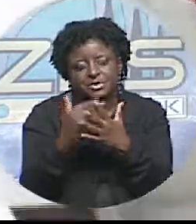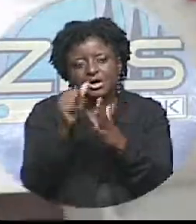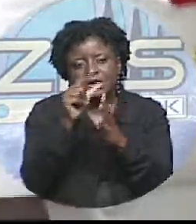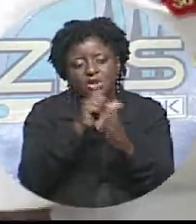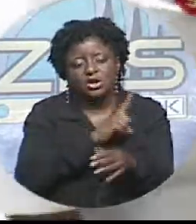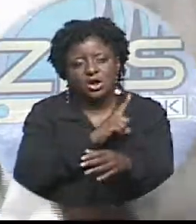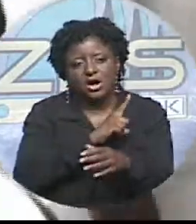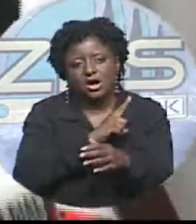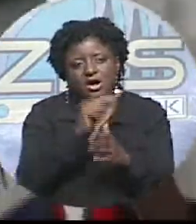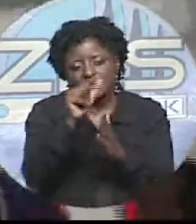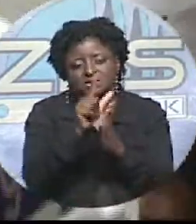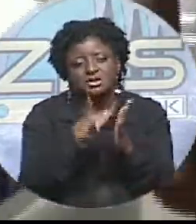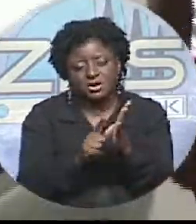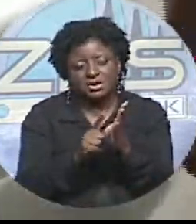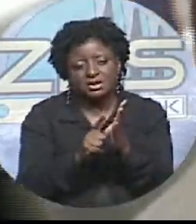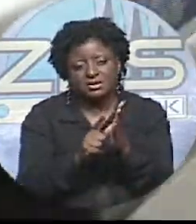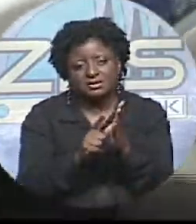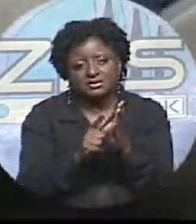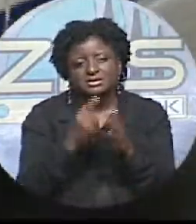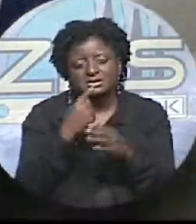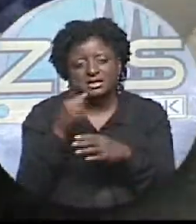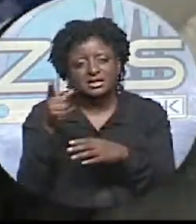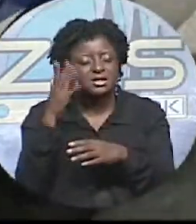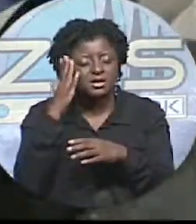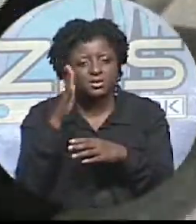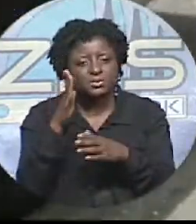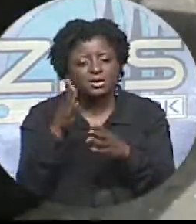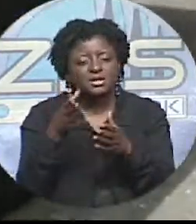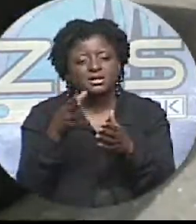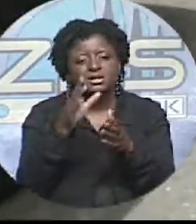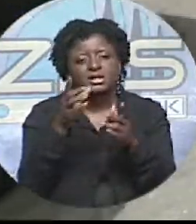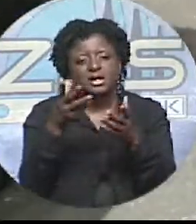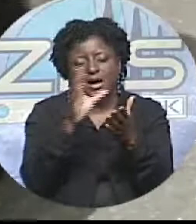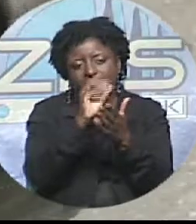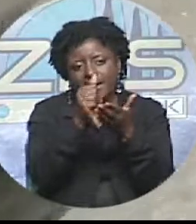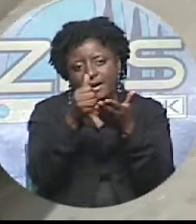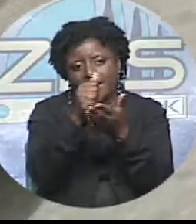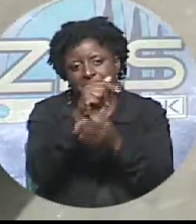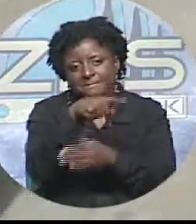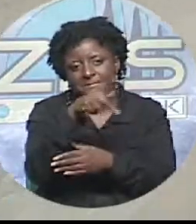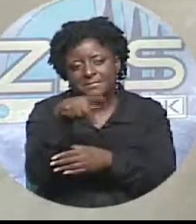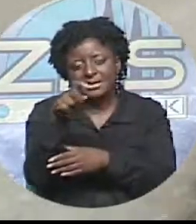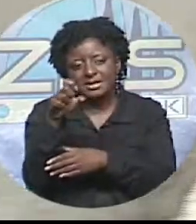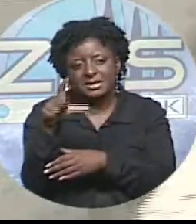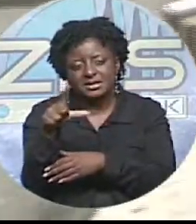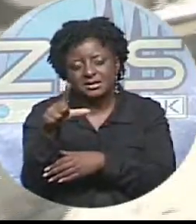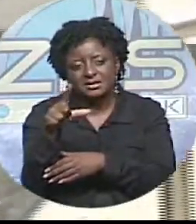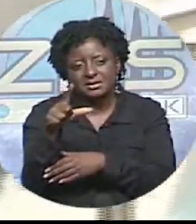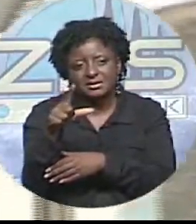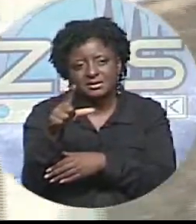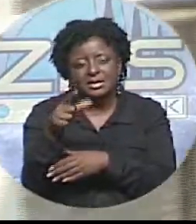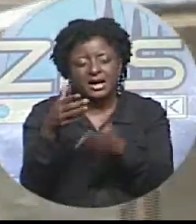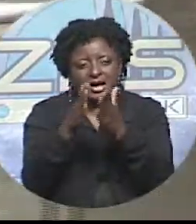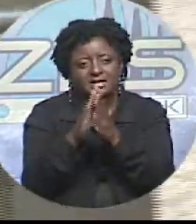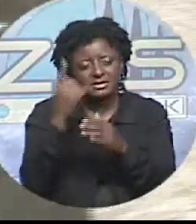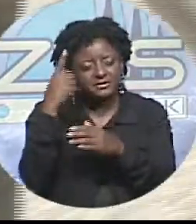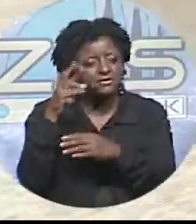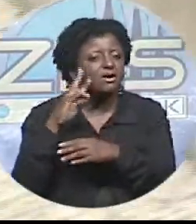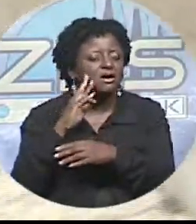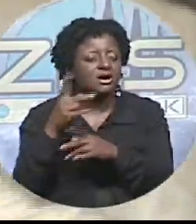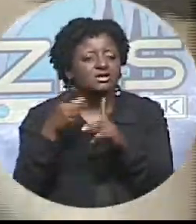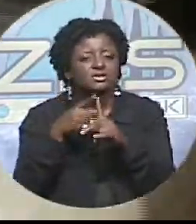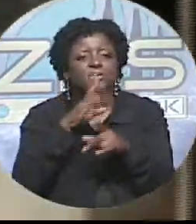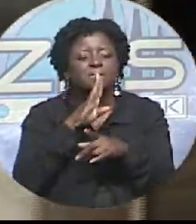be appealing the stay granted by Justice Turner and also made an application for Vasyli to be released on bail in